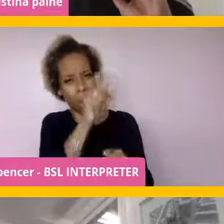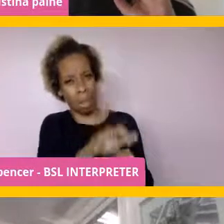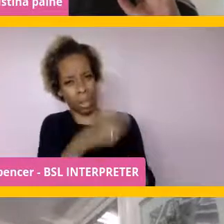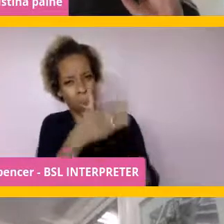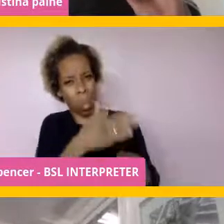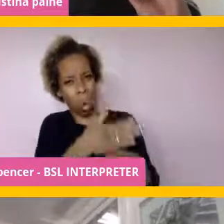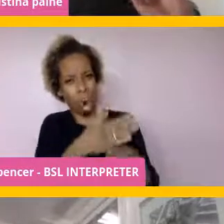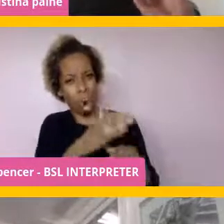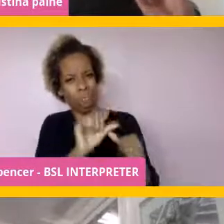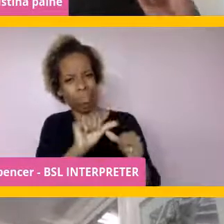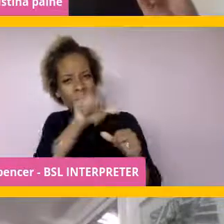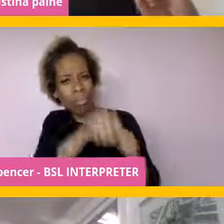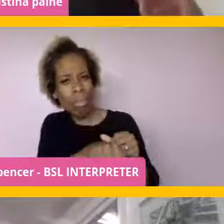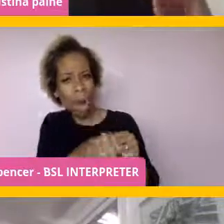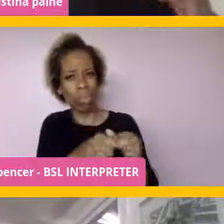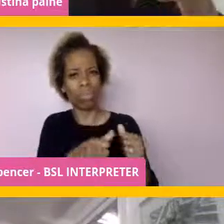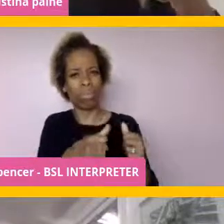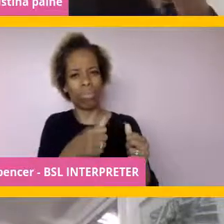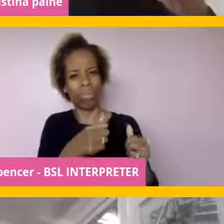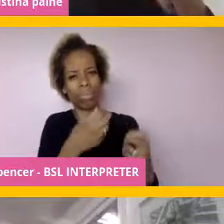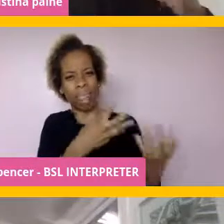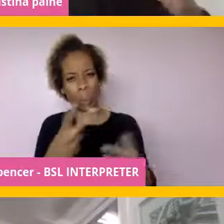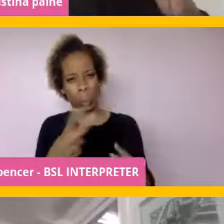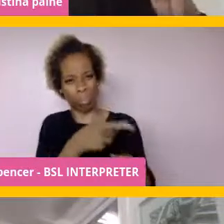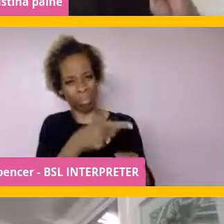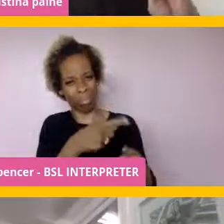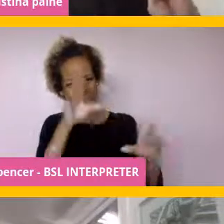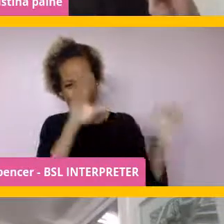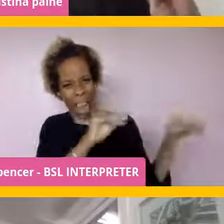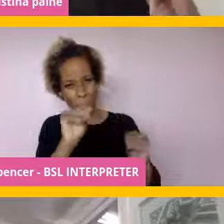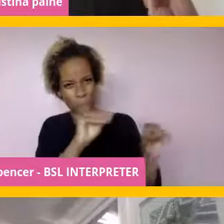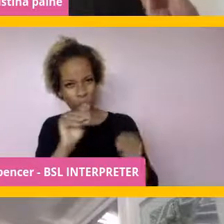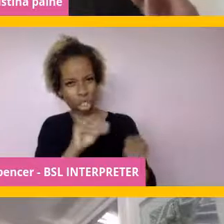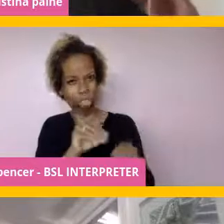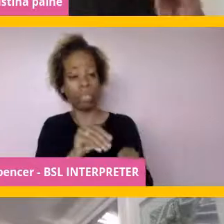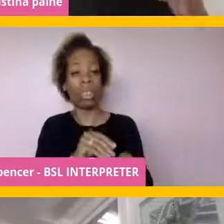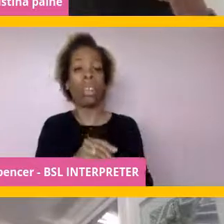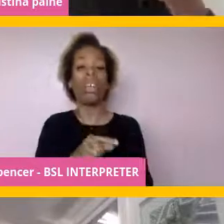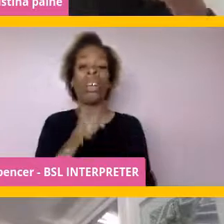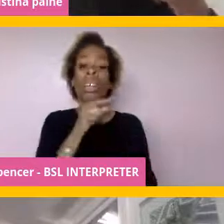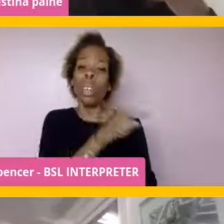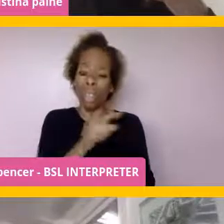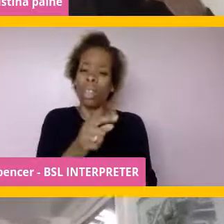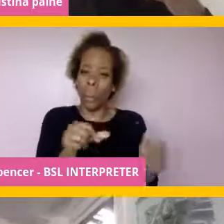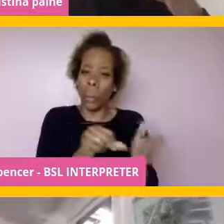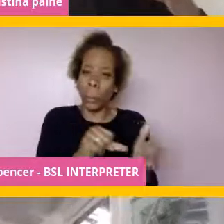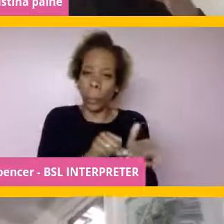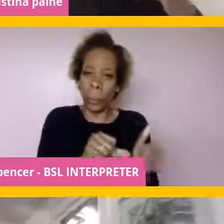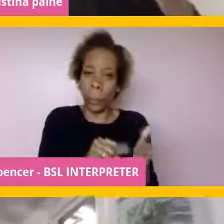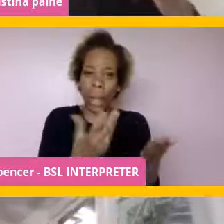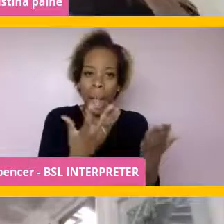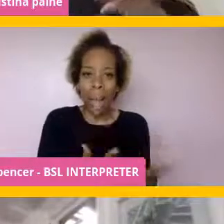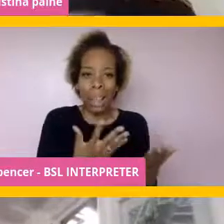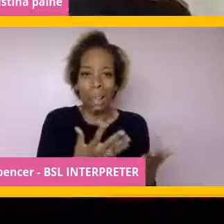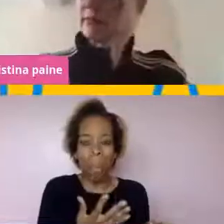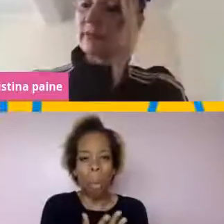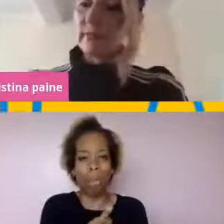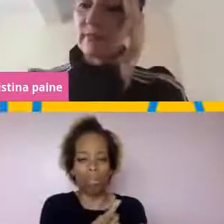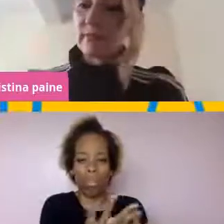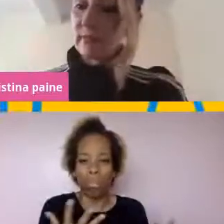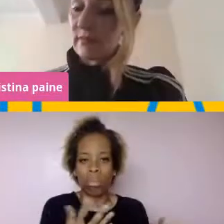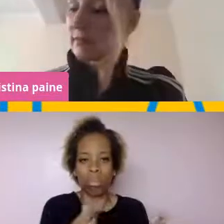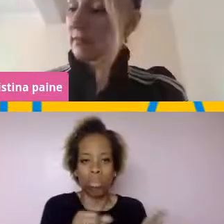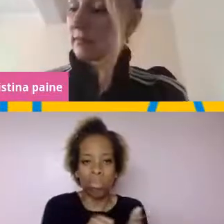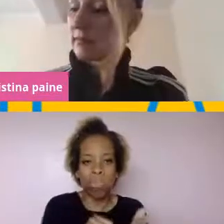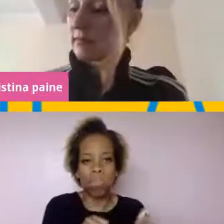There are particular issues around post-92 institutions. often multi-campus, often less